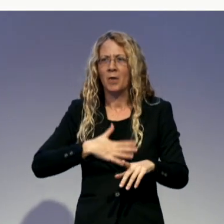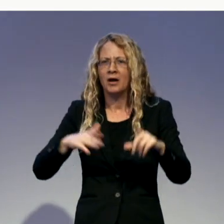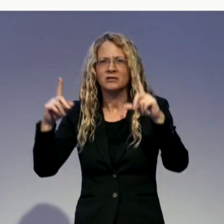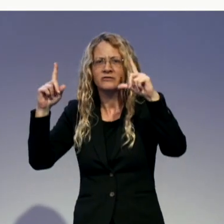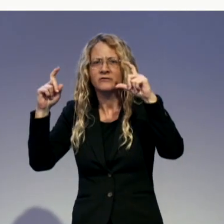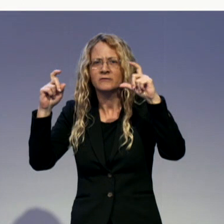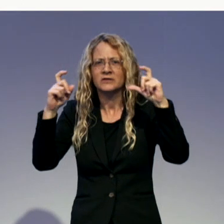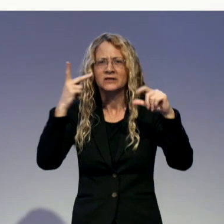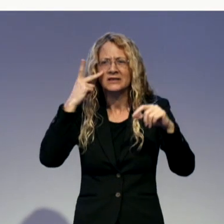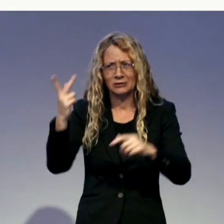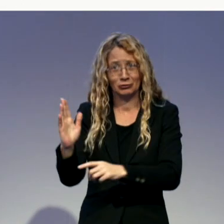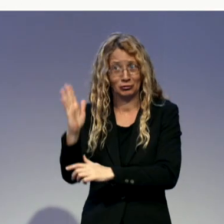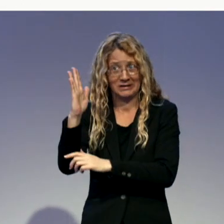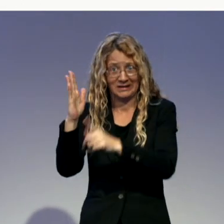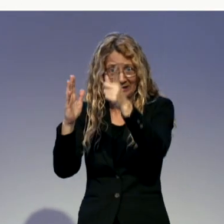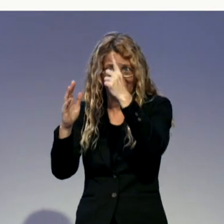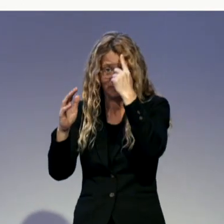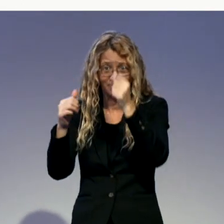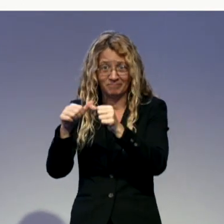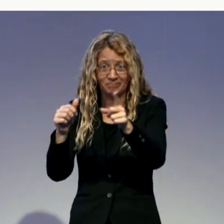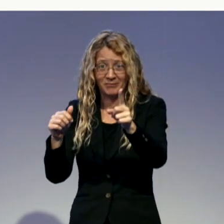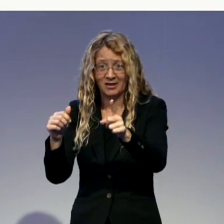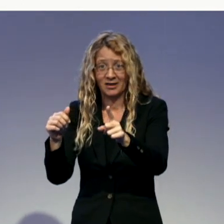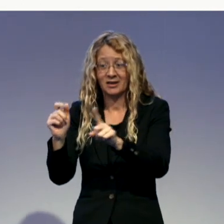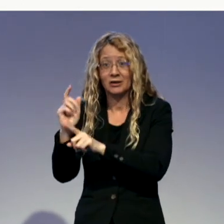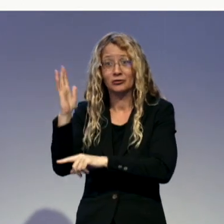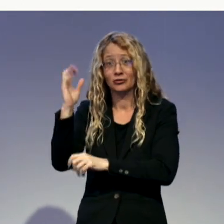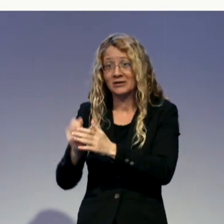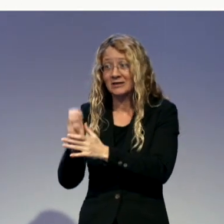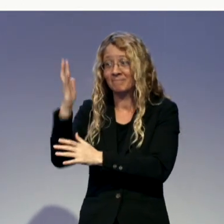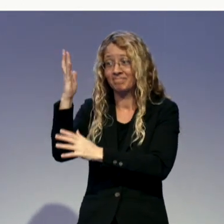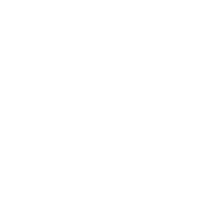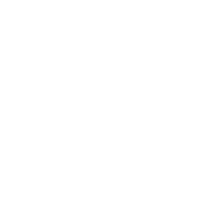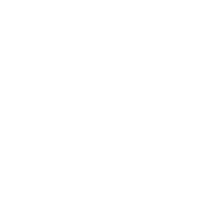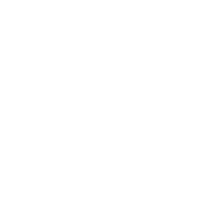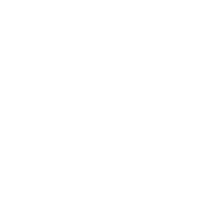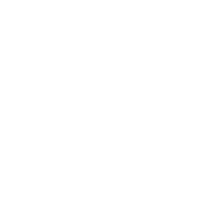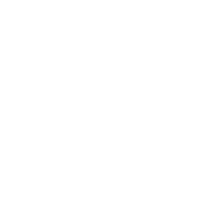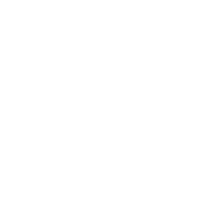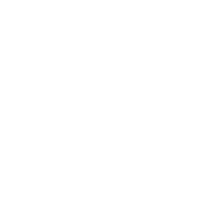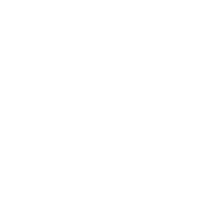share it, and the fruit photos I'm especially interested in. Thank you so much. Bye-bye.